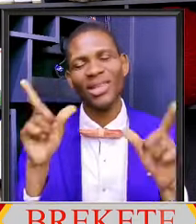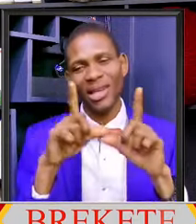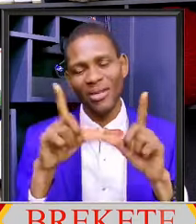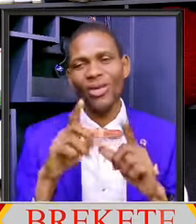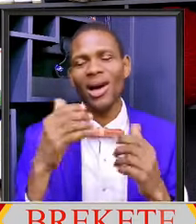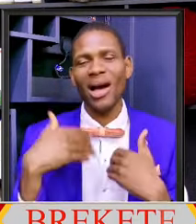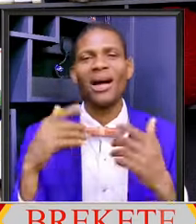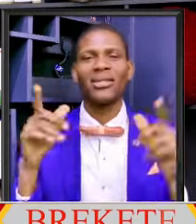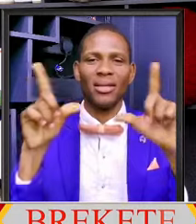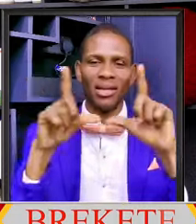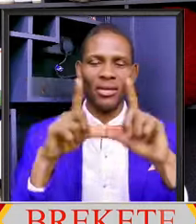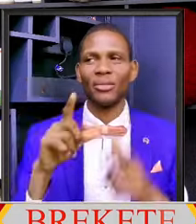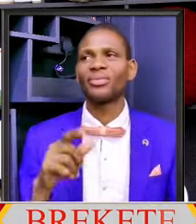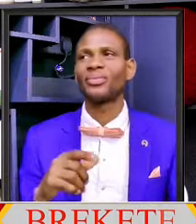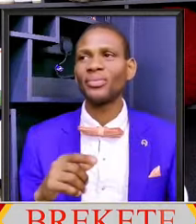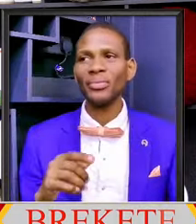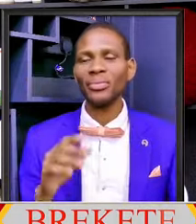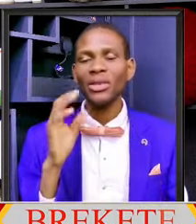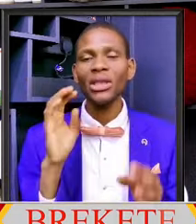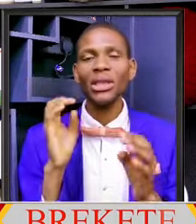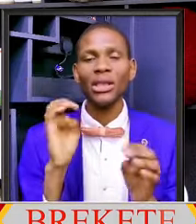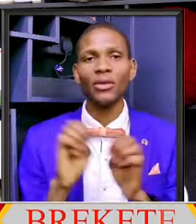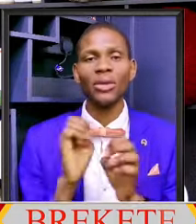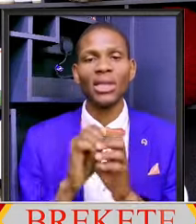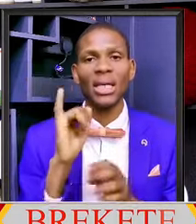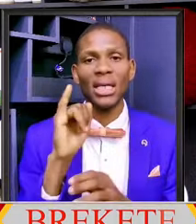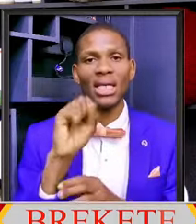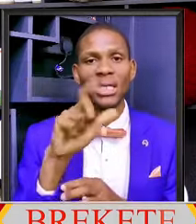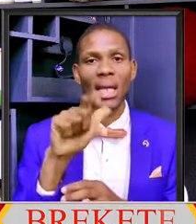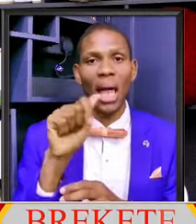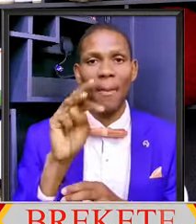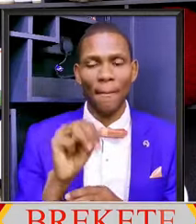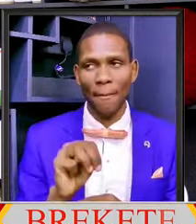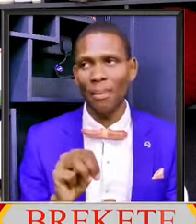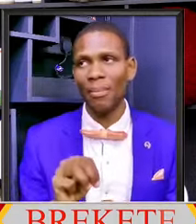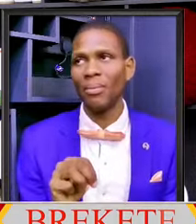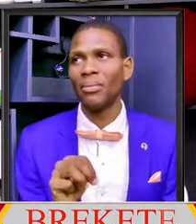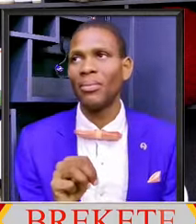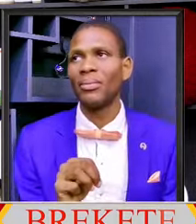level. Even Islamically,